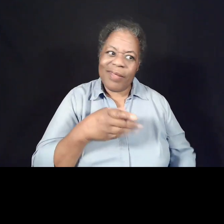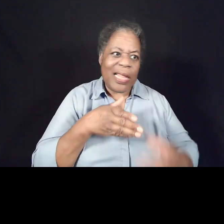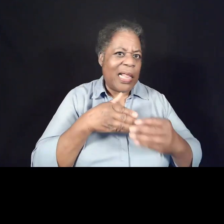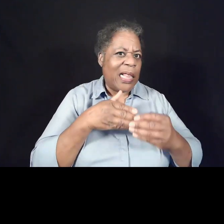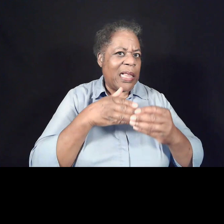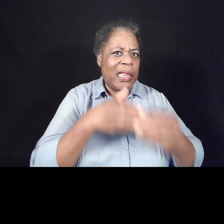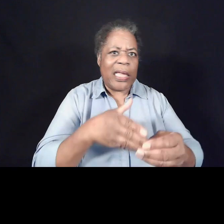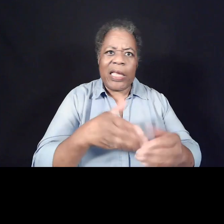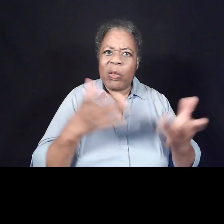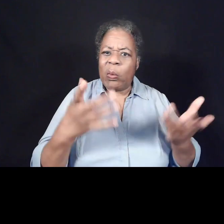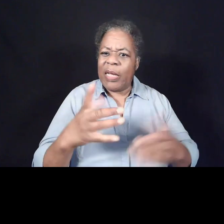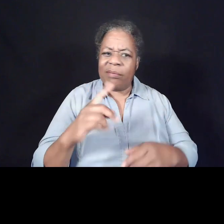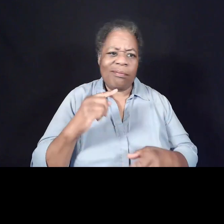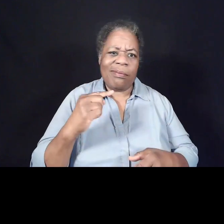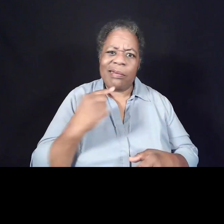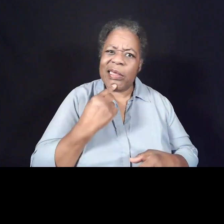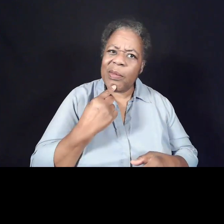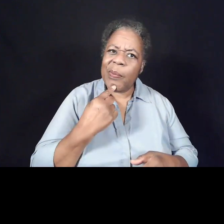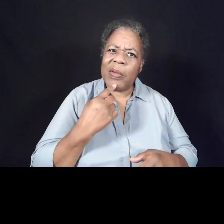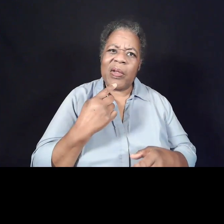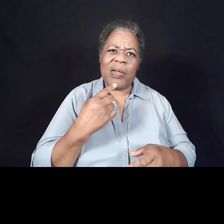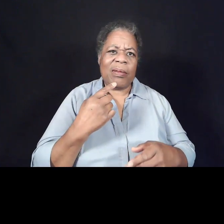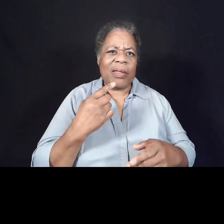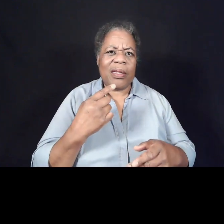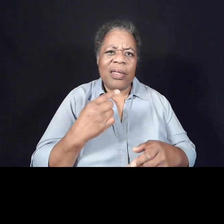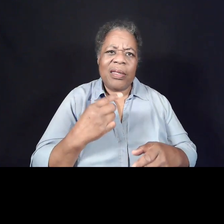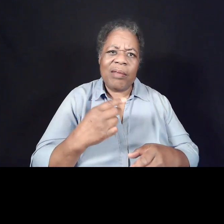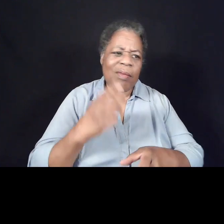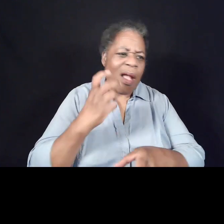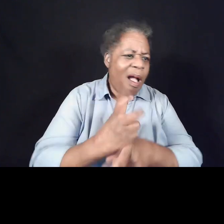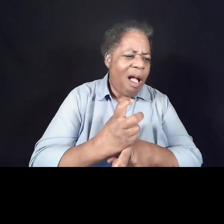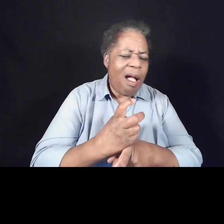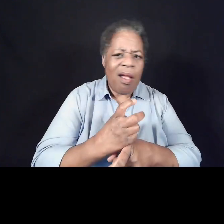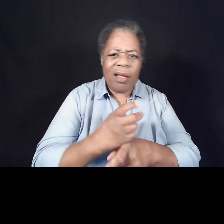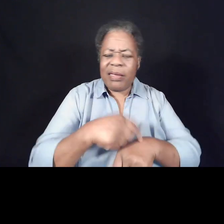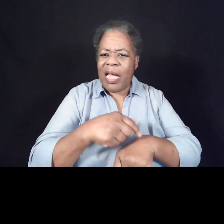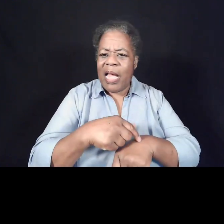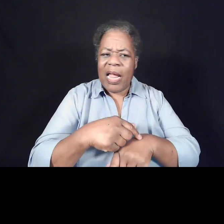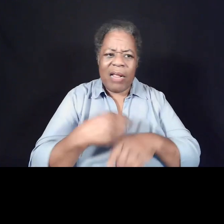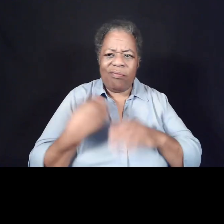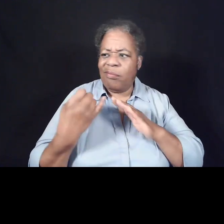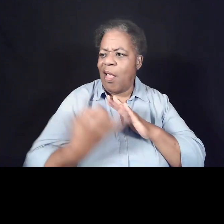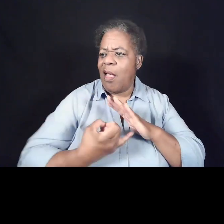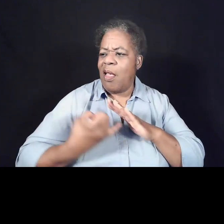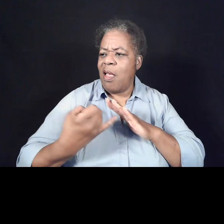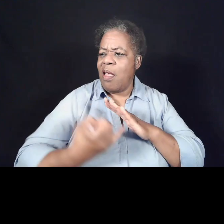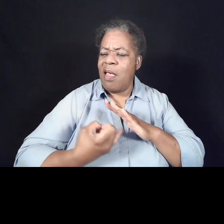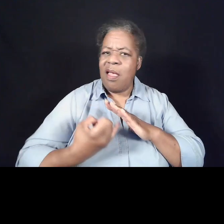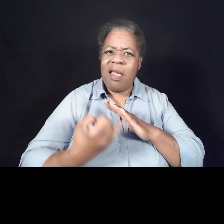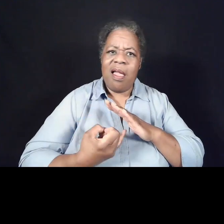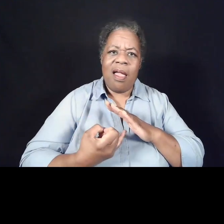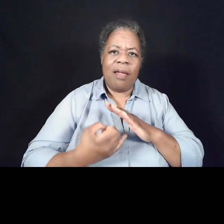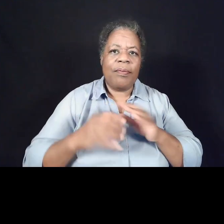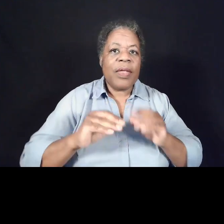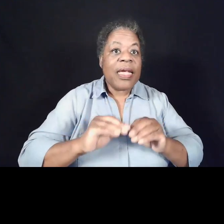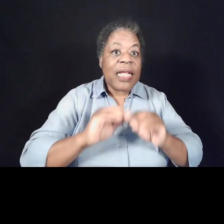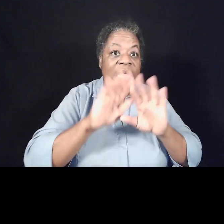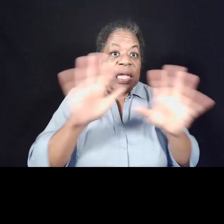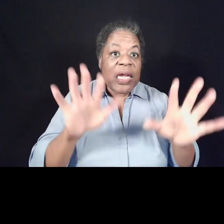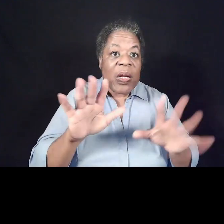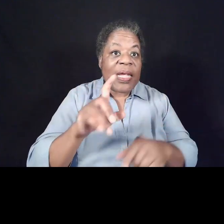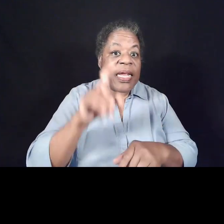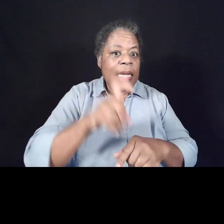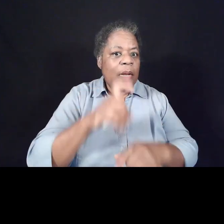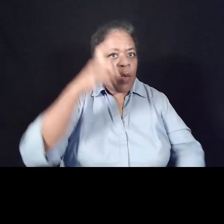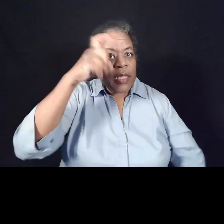of disappointment and harm and alienation. So clearly, we need some